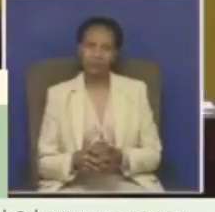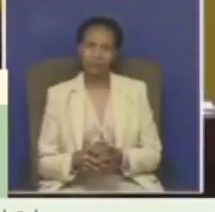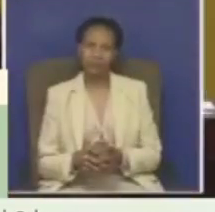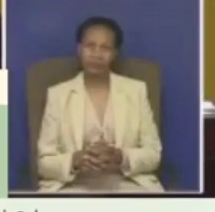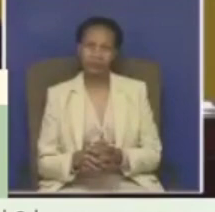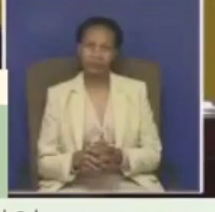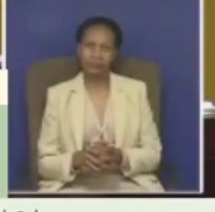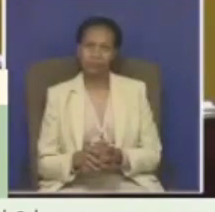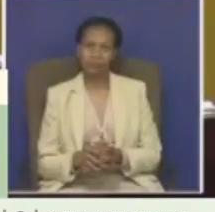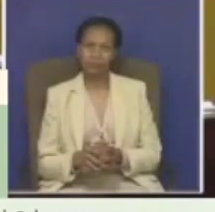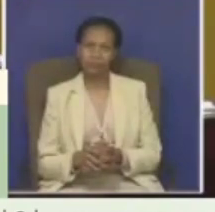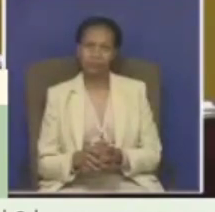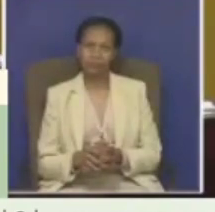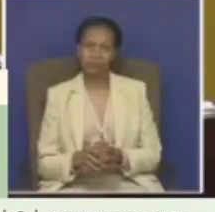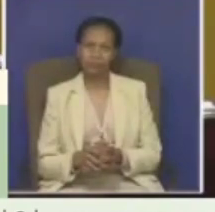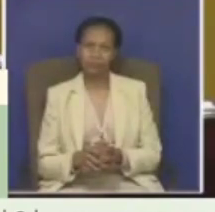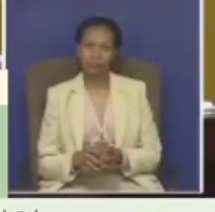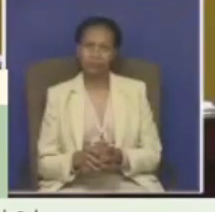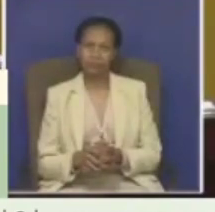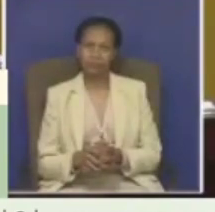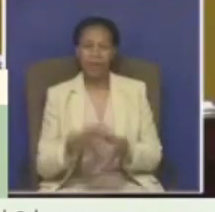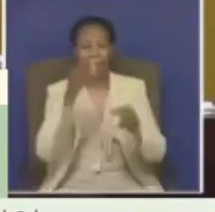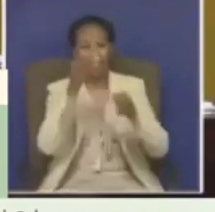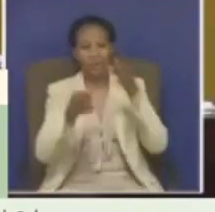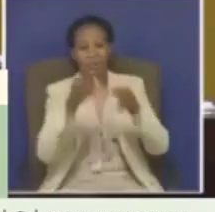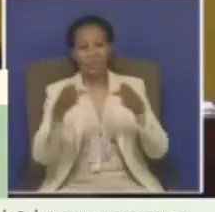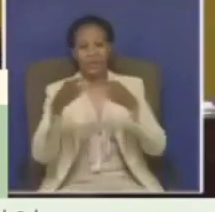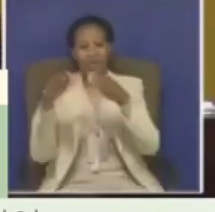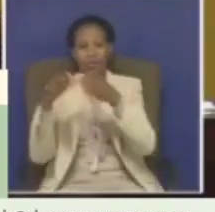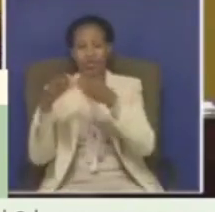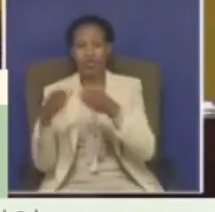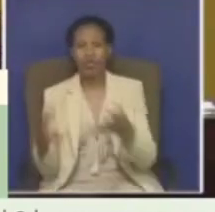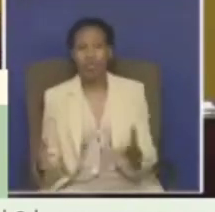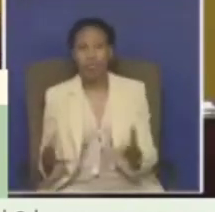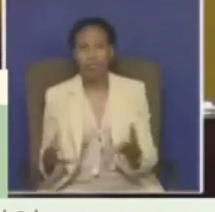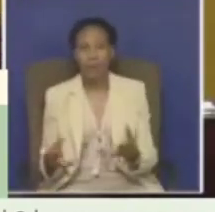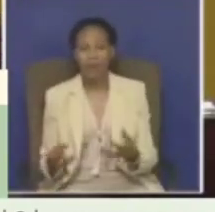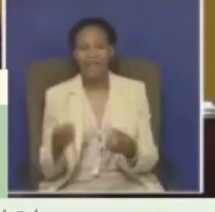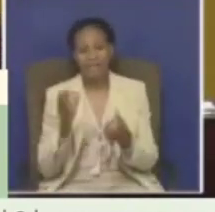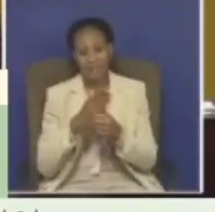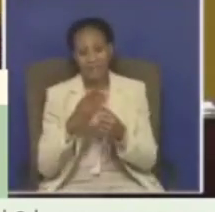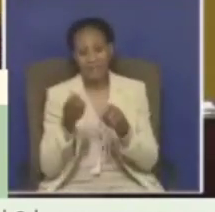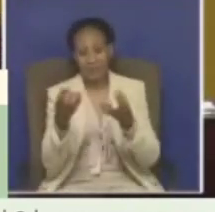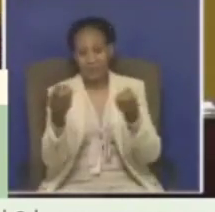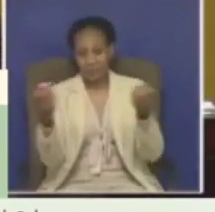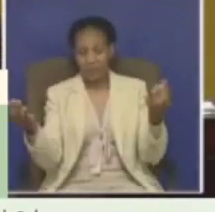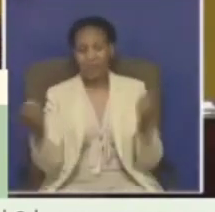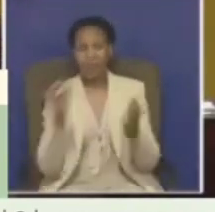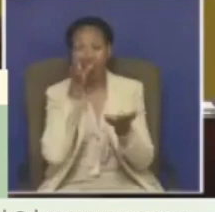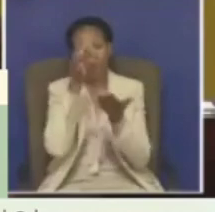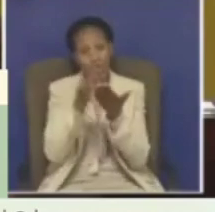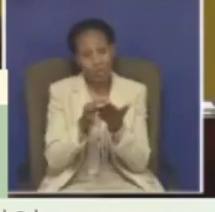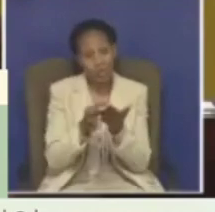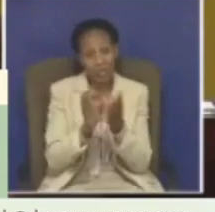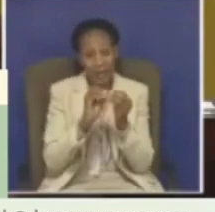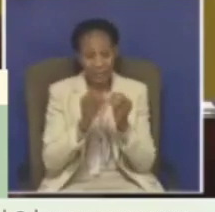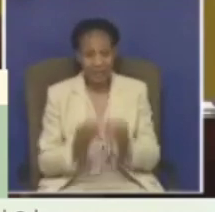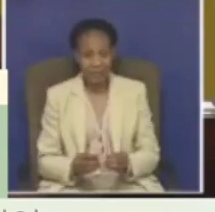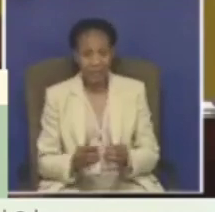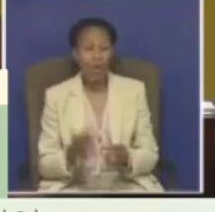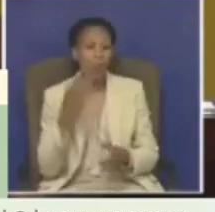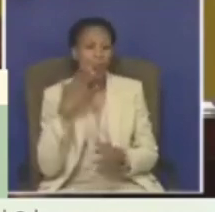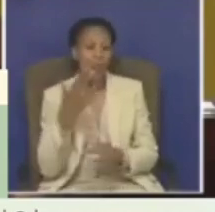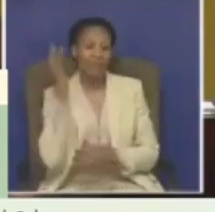There's a request, and I want the political parties to receive the proposed amendment so that when they make